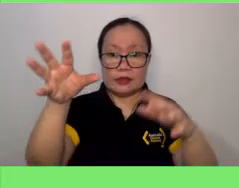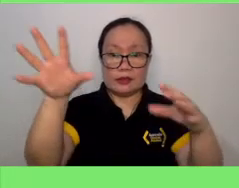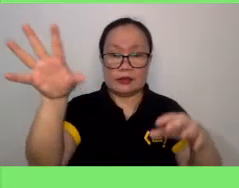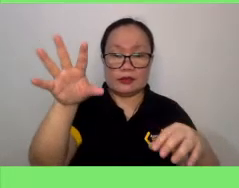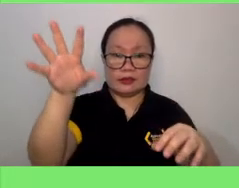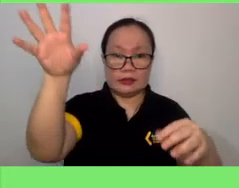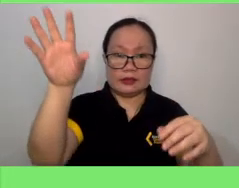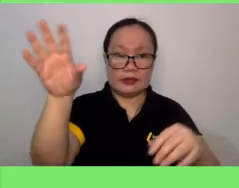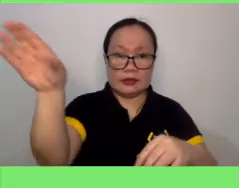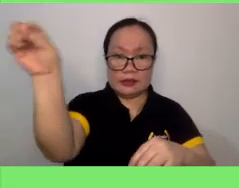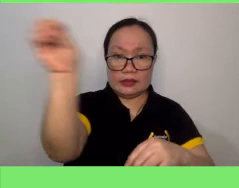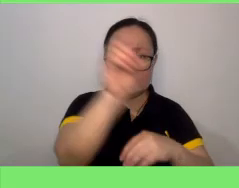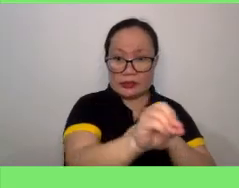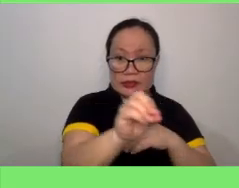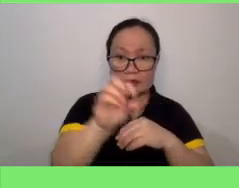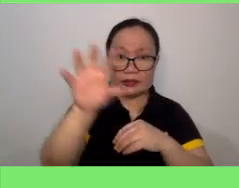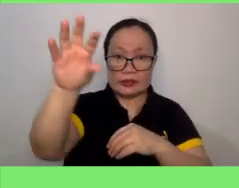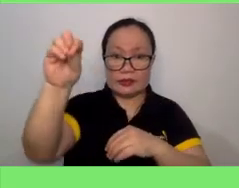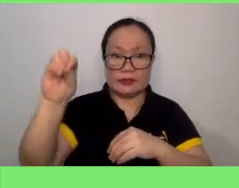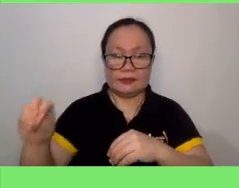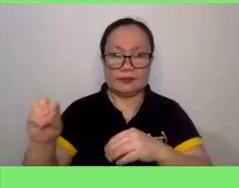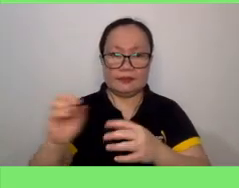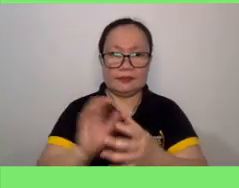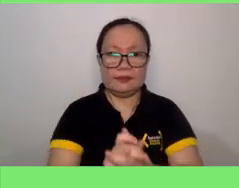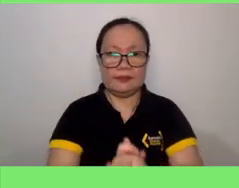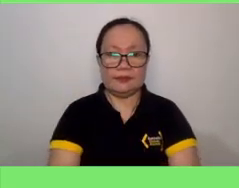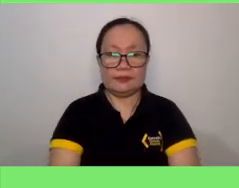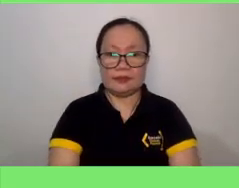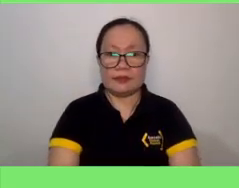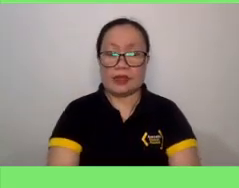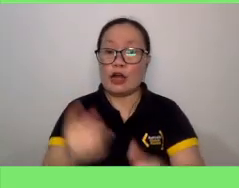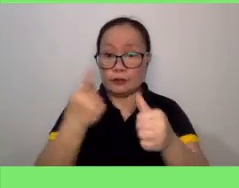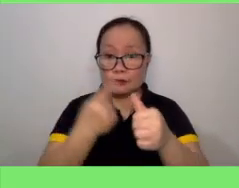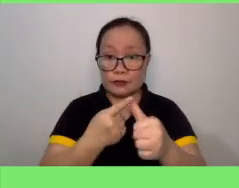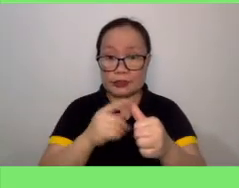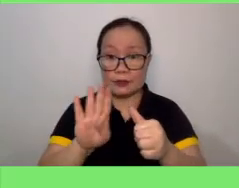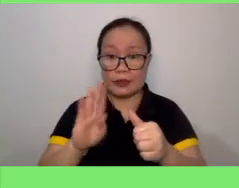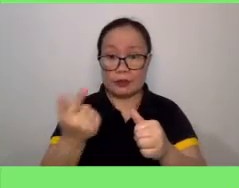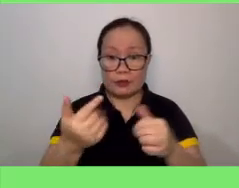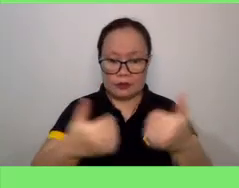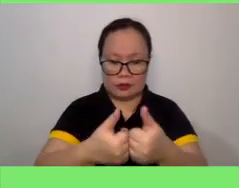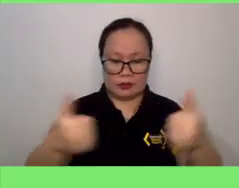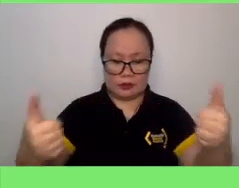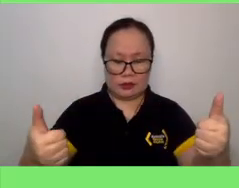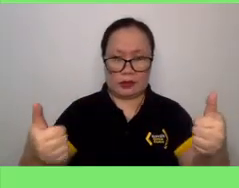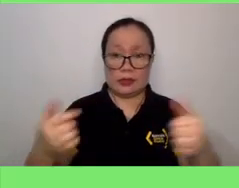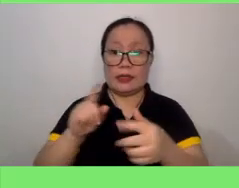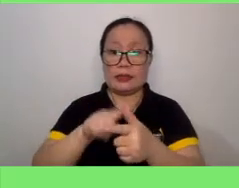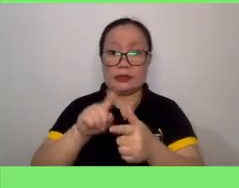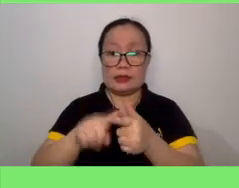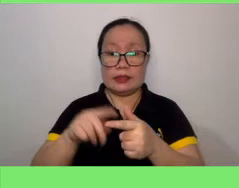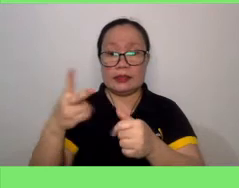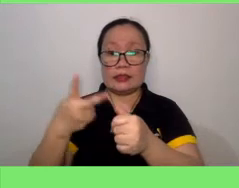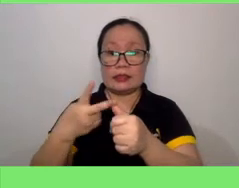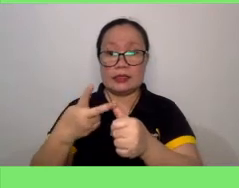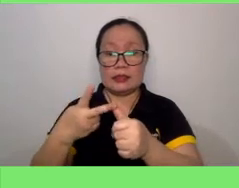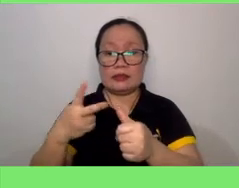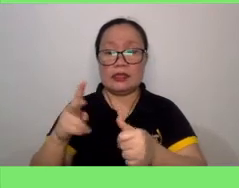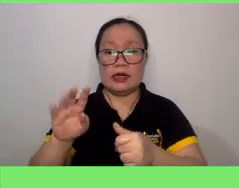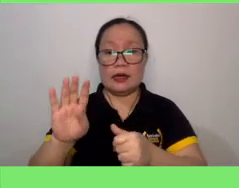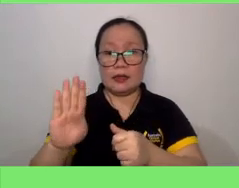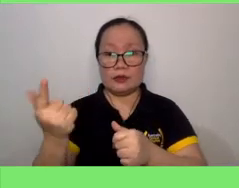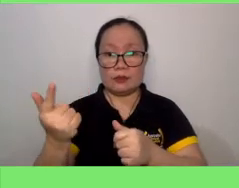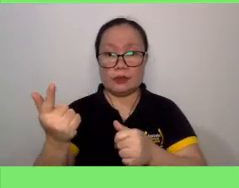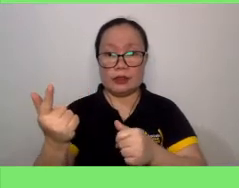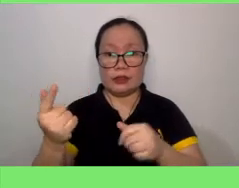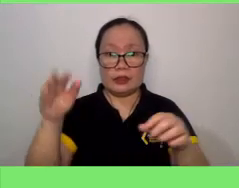So, lagi pong ganun, pag distributive property. Okay? So, 2x, paghiwalayin mo siya, 2x minus 4, and then ito po, lagay mo dyan,